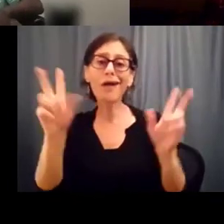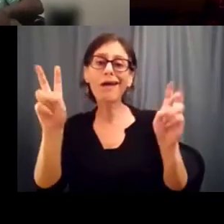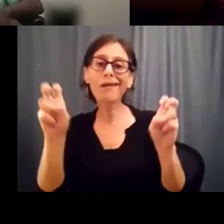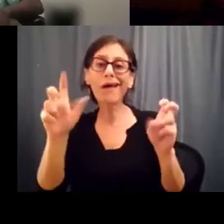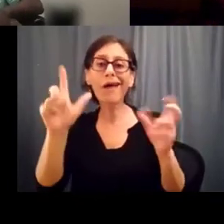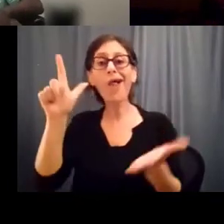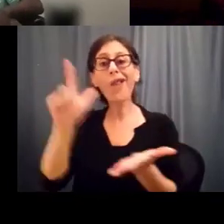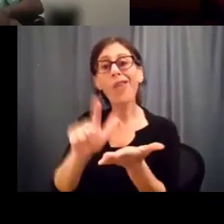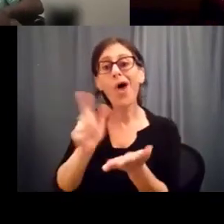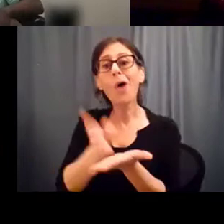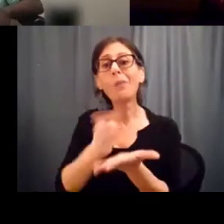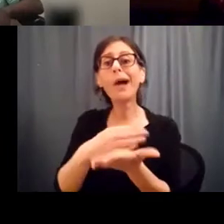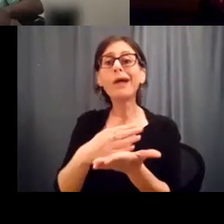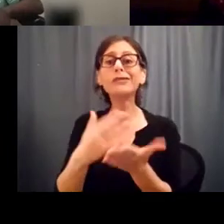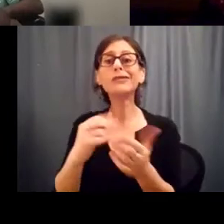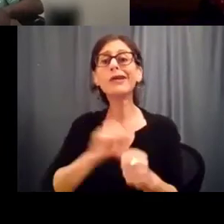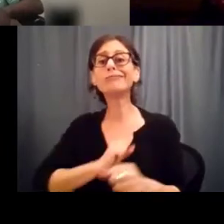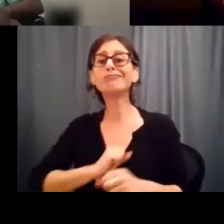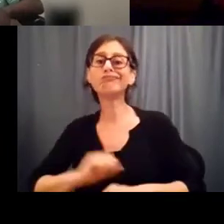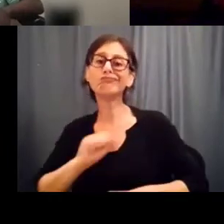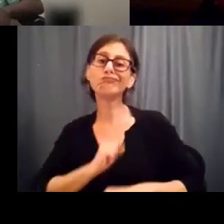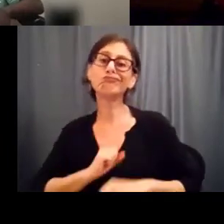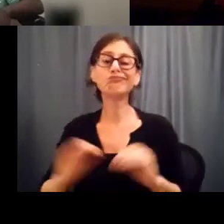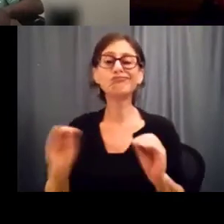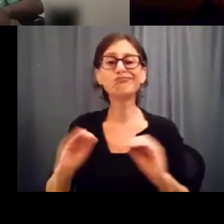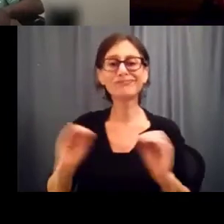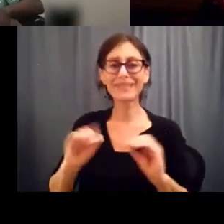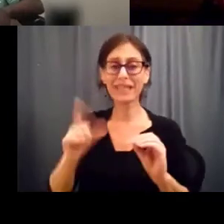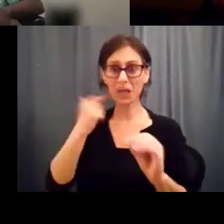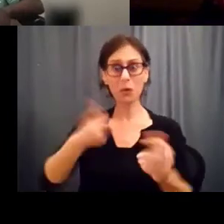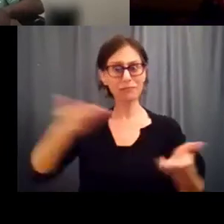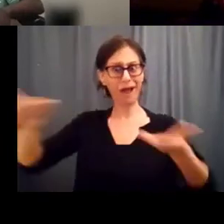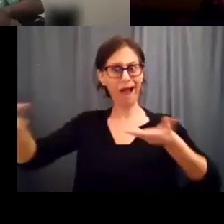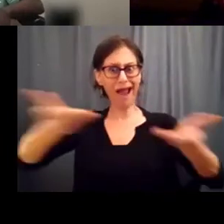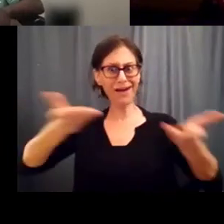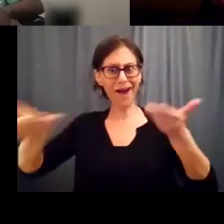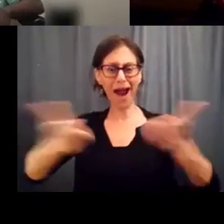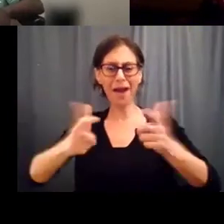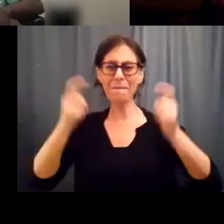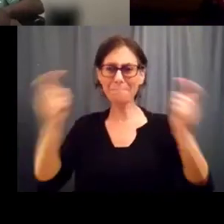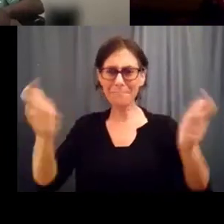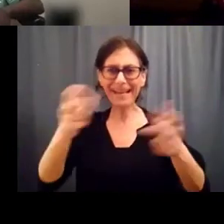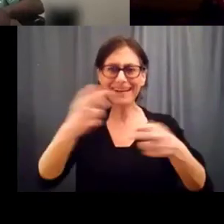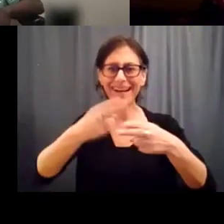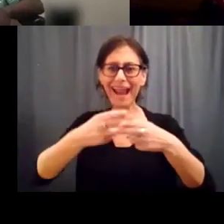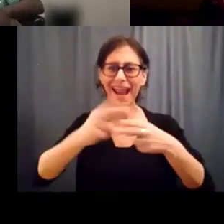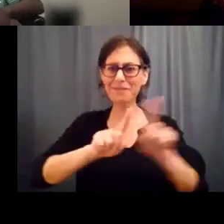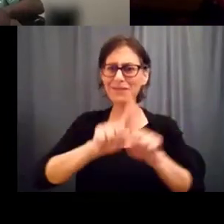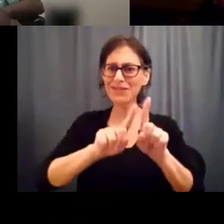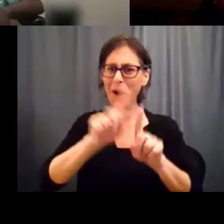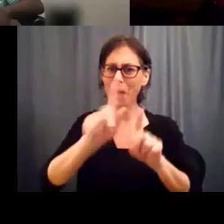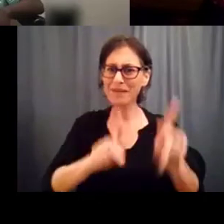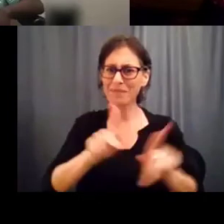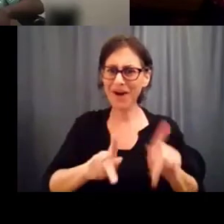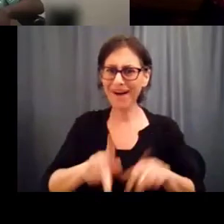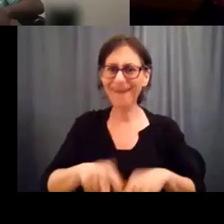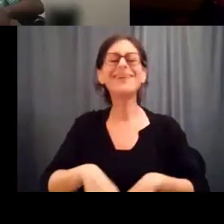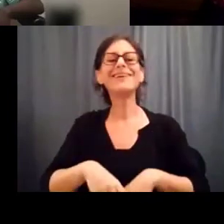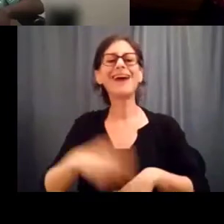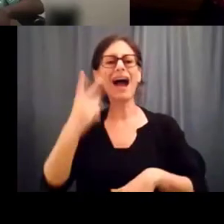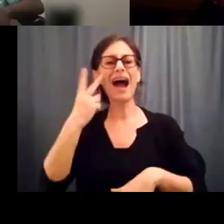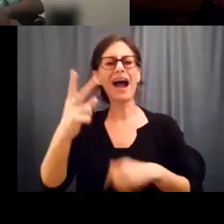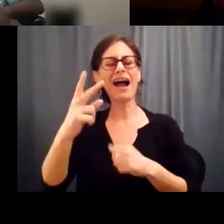budget and it's small on this, because y'all had some big names in there. And then I was also looking, I think I saw